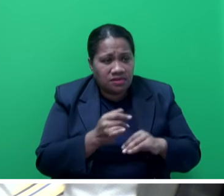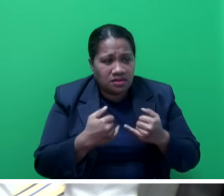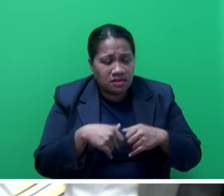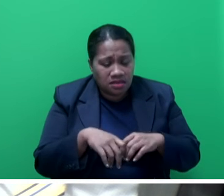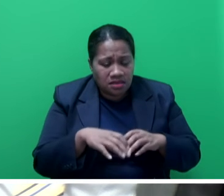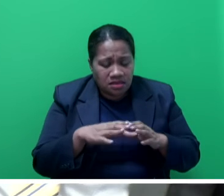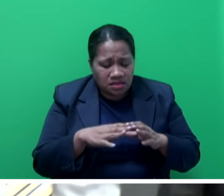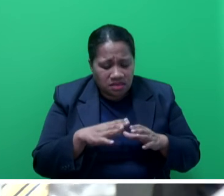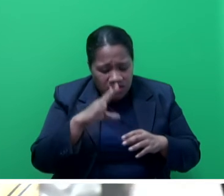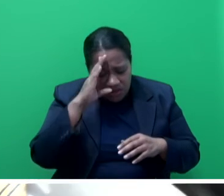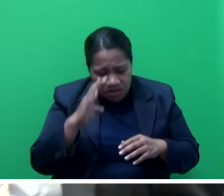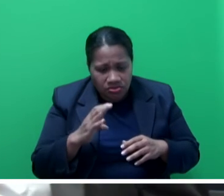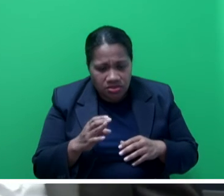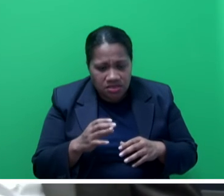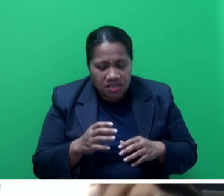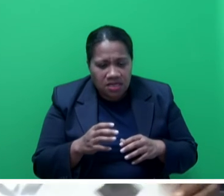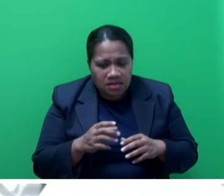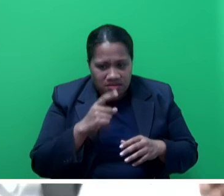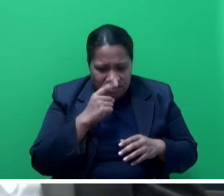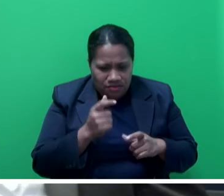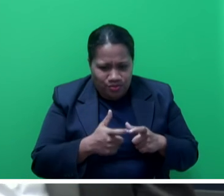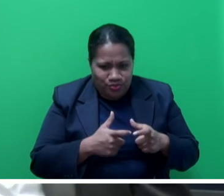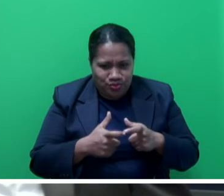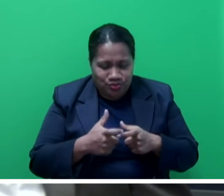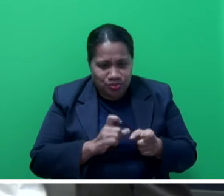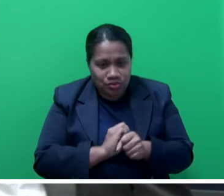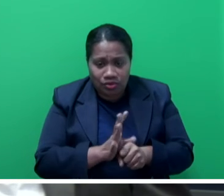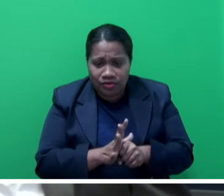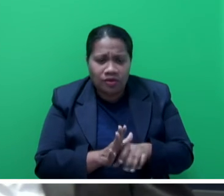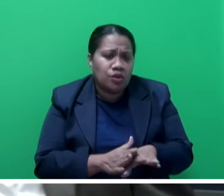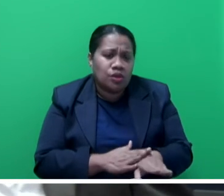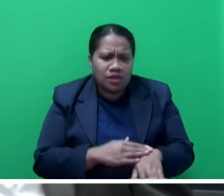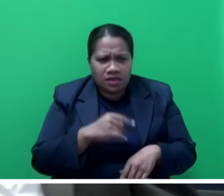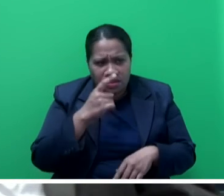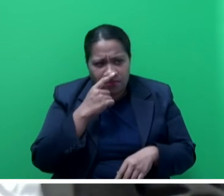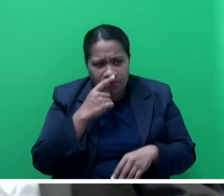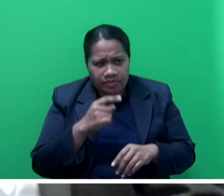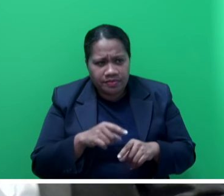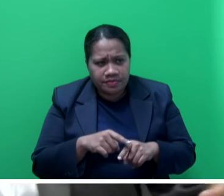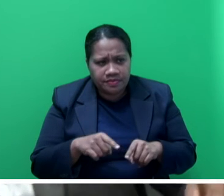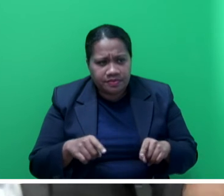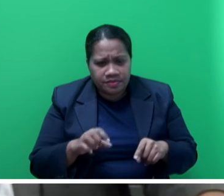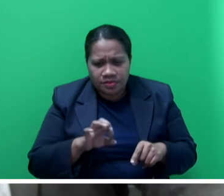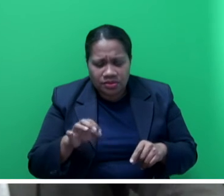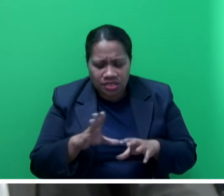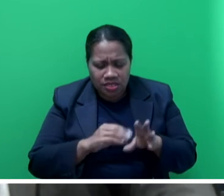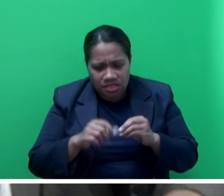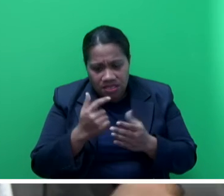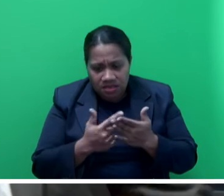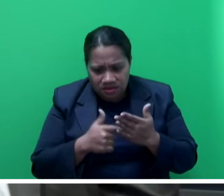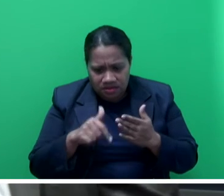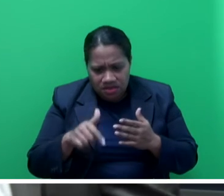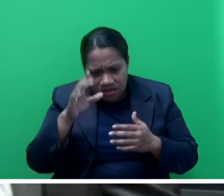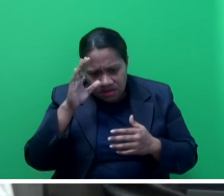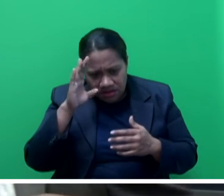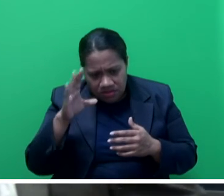contain COVID for so long have not got the credit, and the people have not learned their lessons from this country. And look at us. We are able to